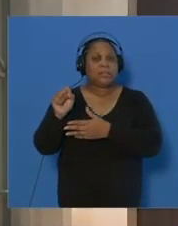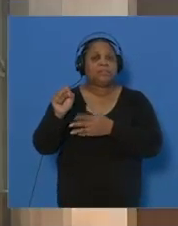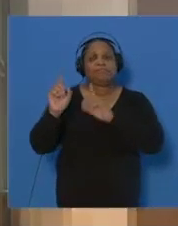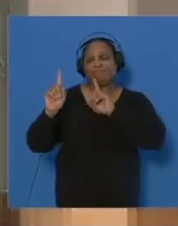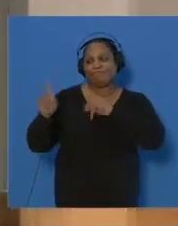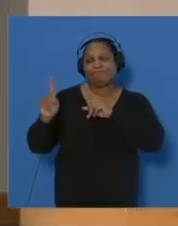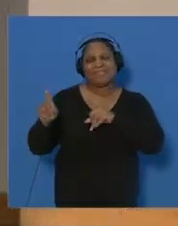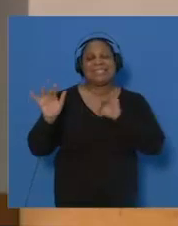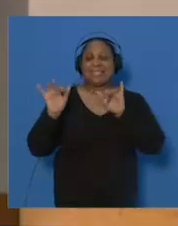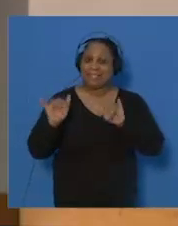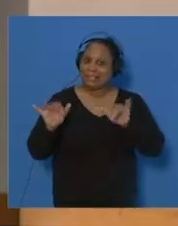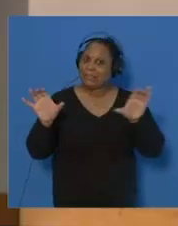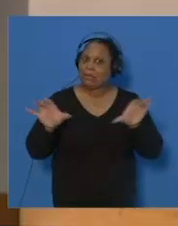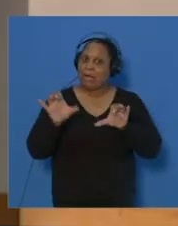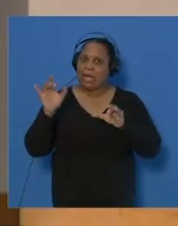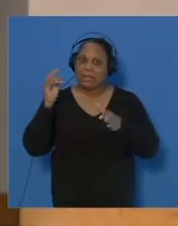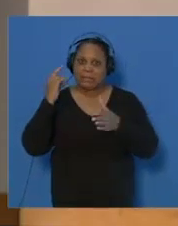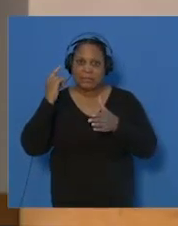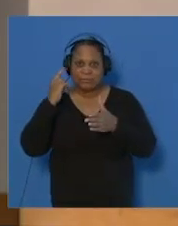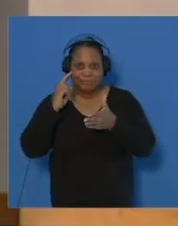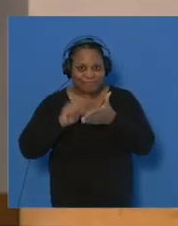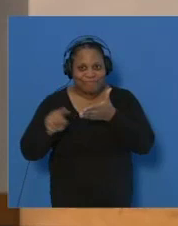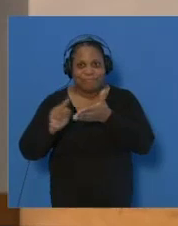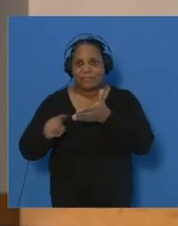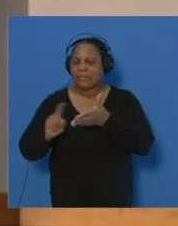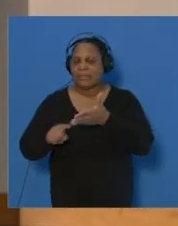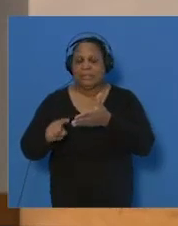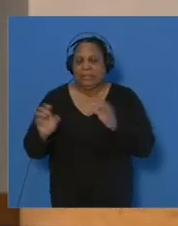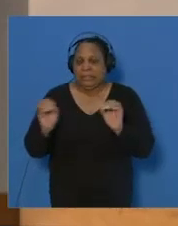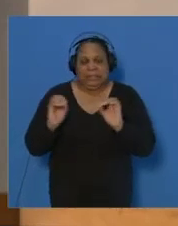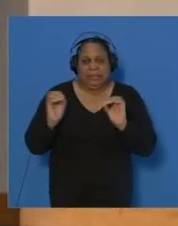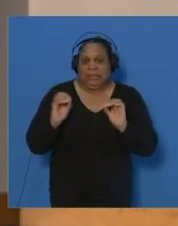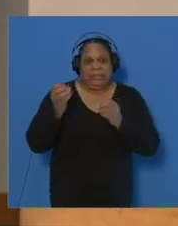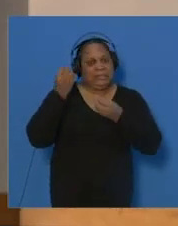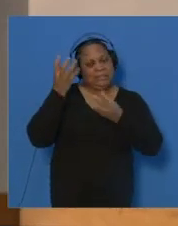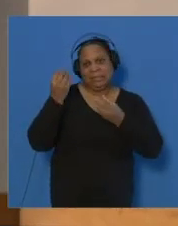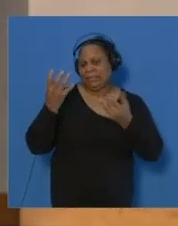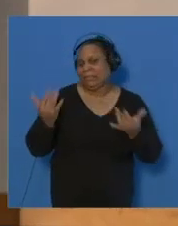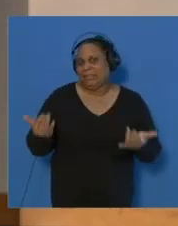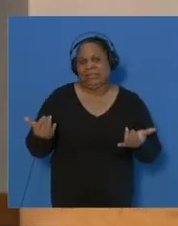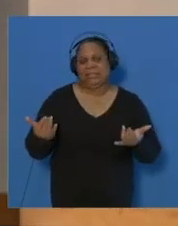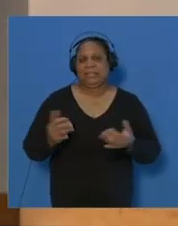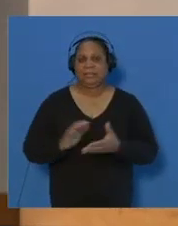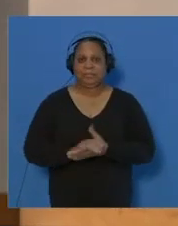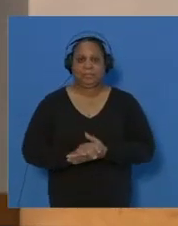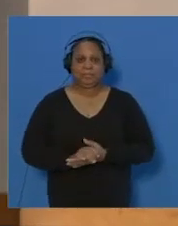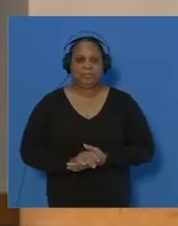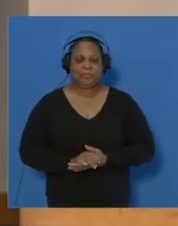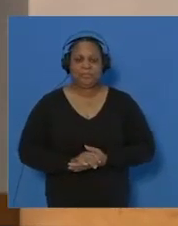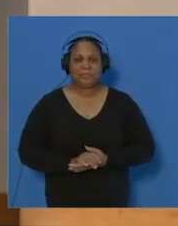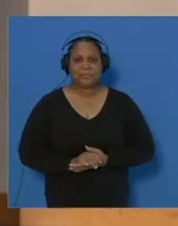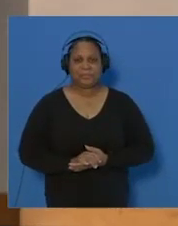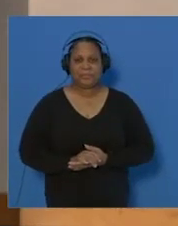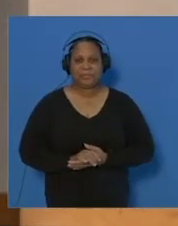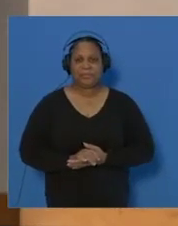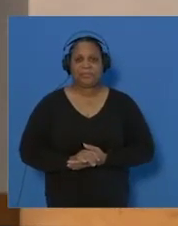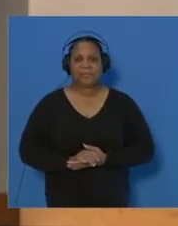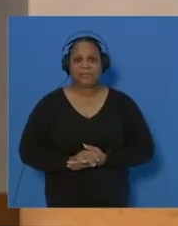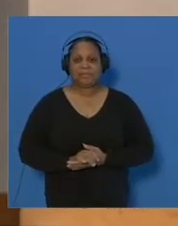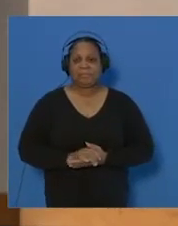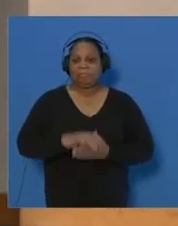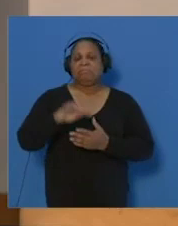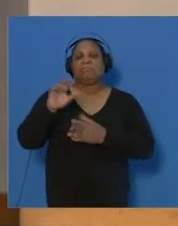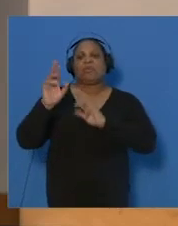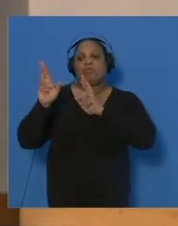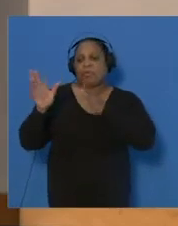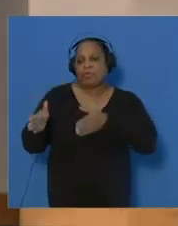police investigation, and there's nothing that I can share at this time. Okay, thank you. My next question,